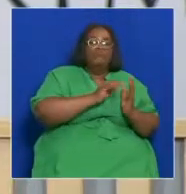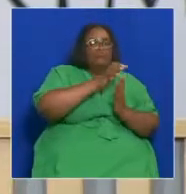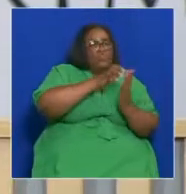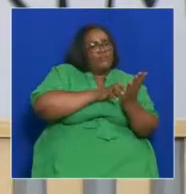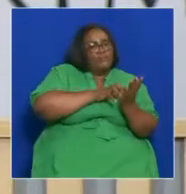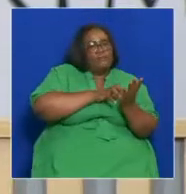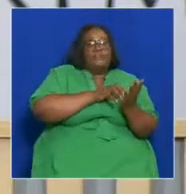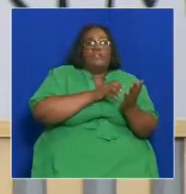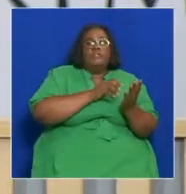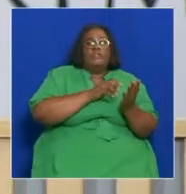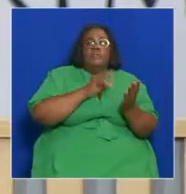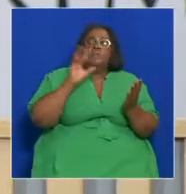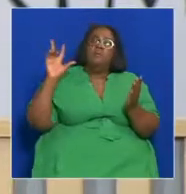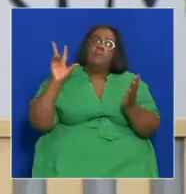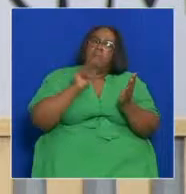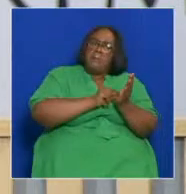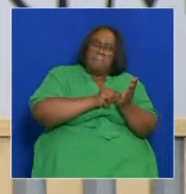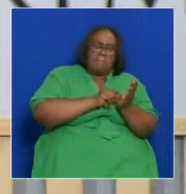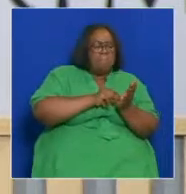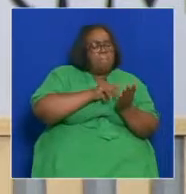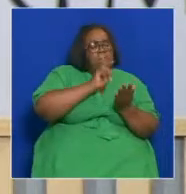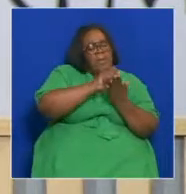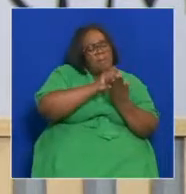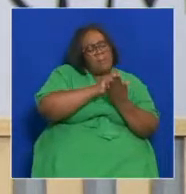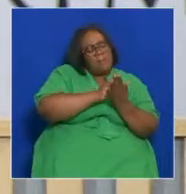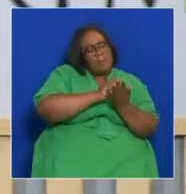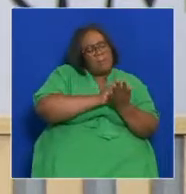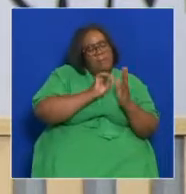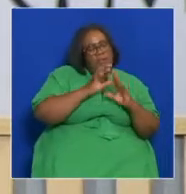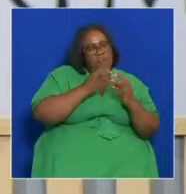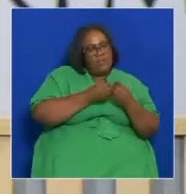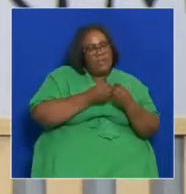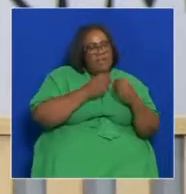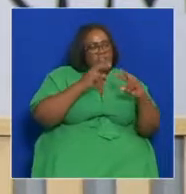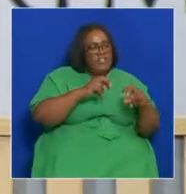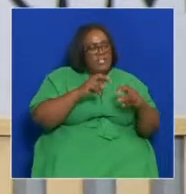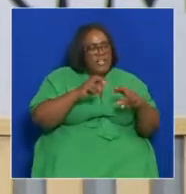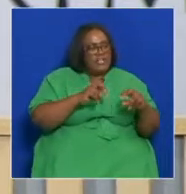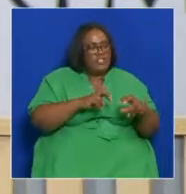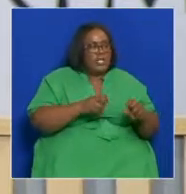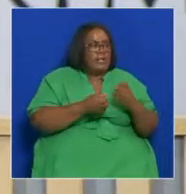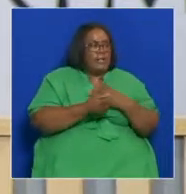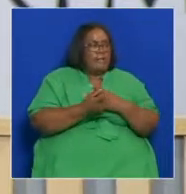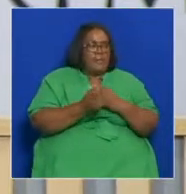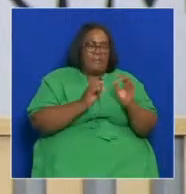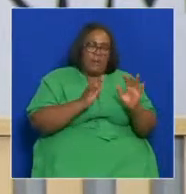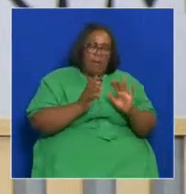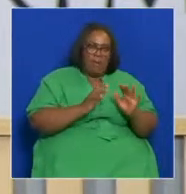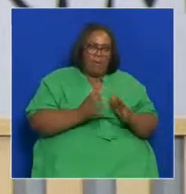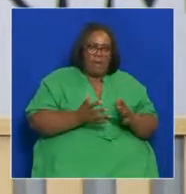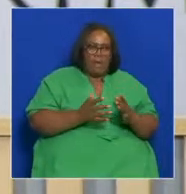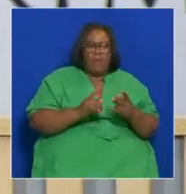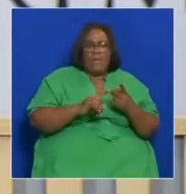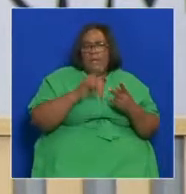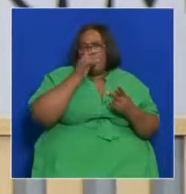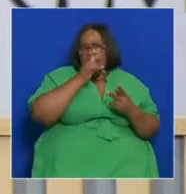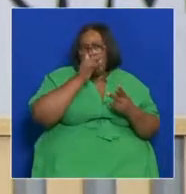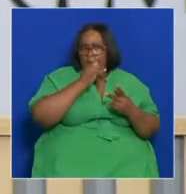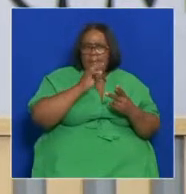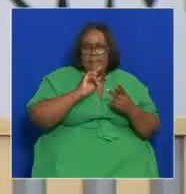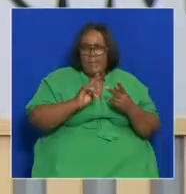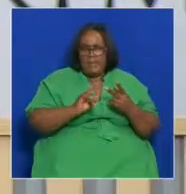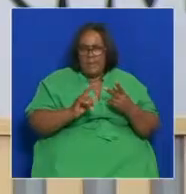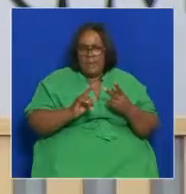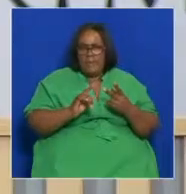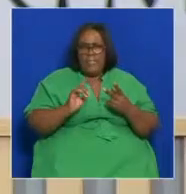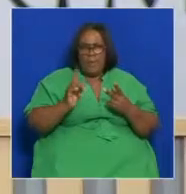basically outlining the investigation conducted and the offenses that, that